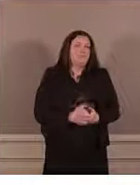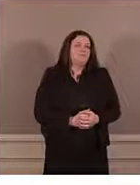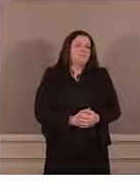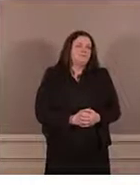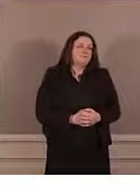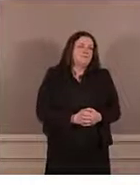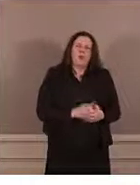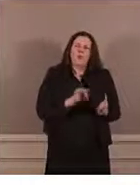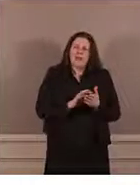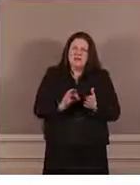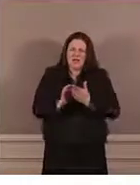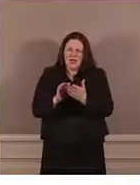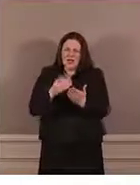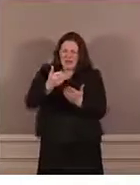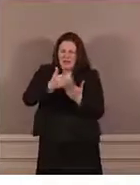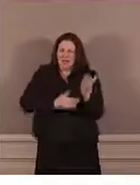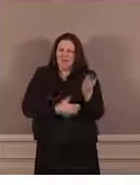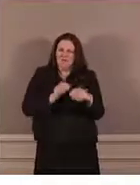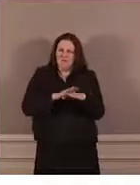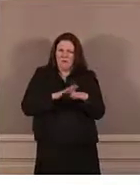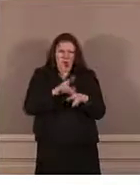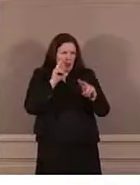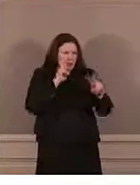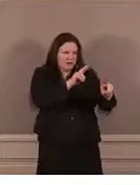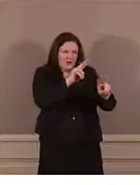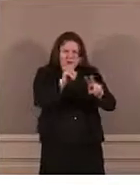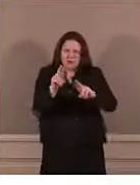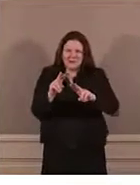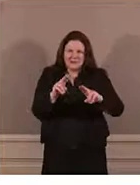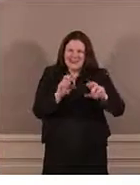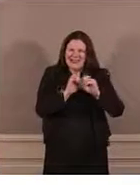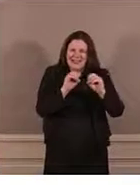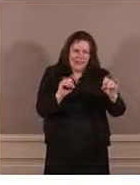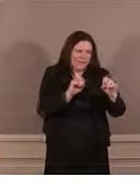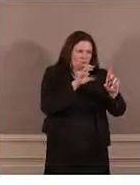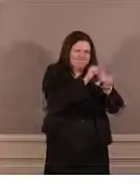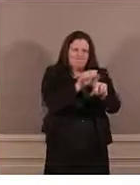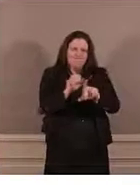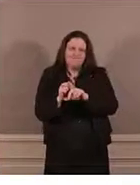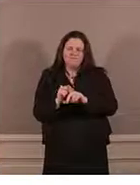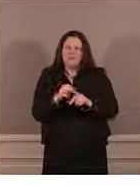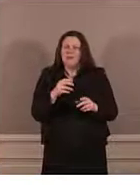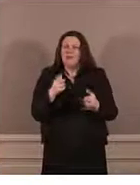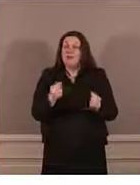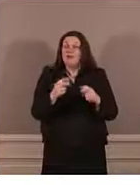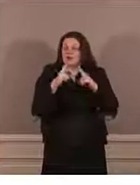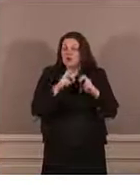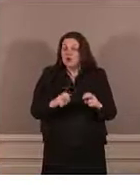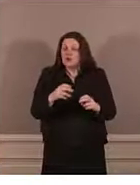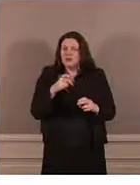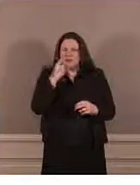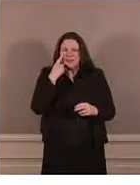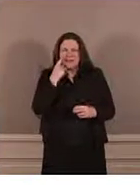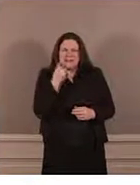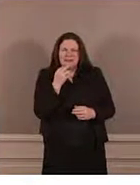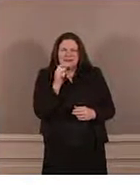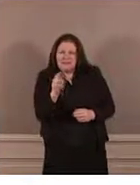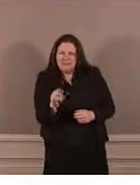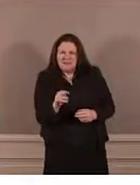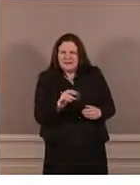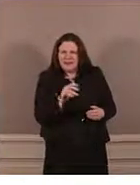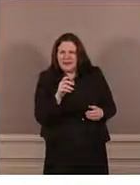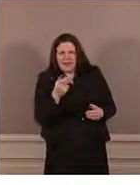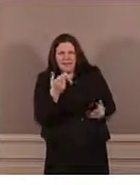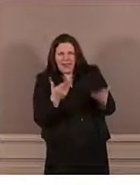at each setting, and we kind of offered our researchers tips and hints on interactions with various different people